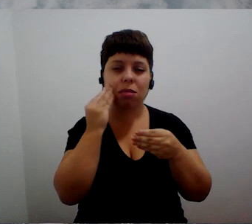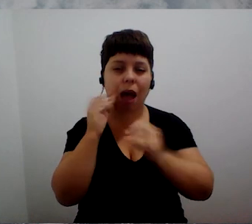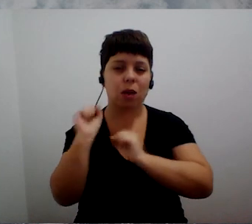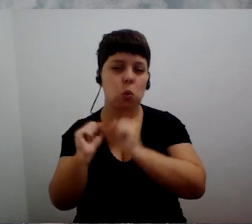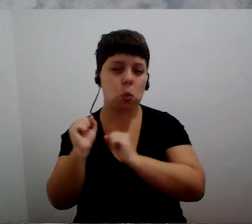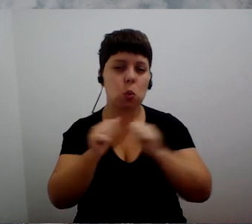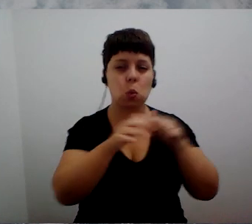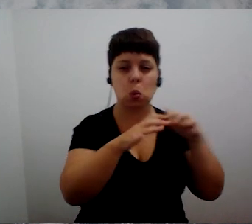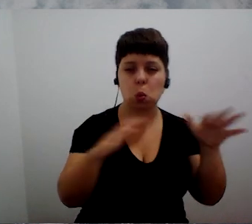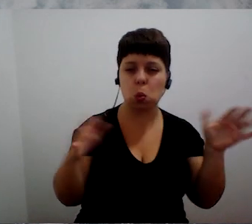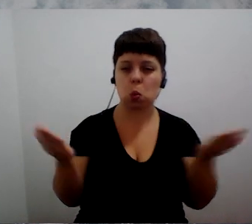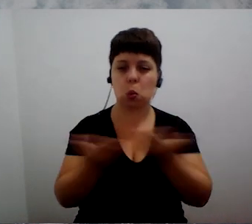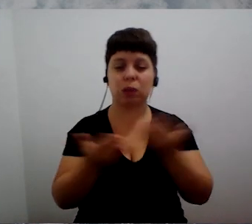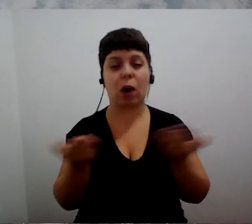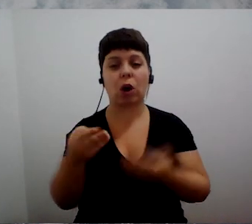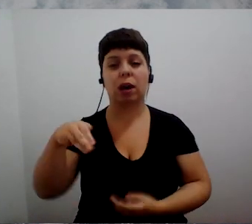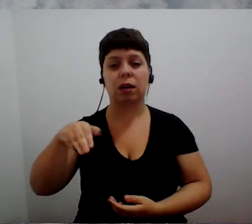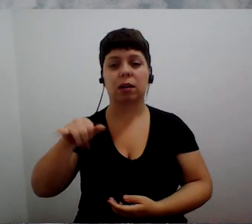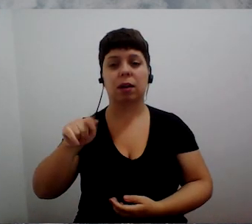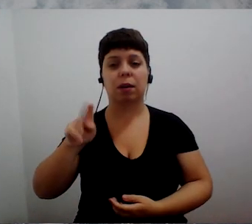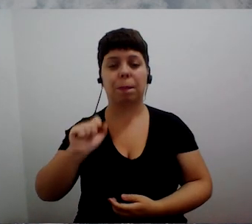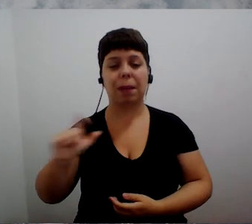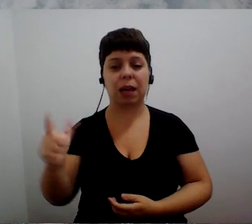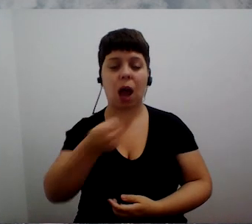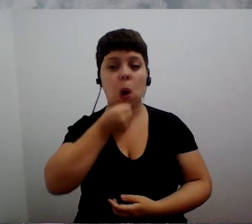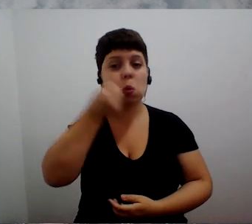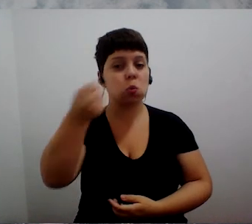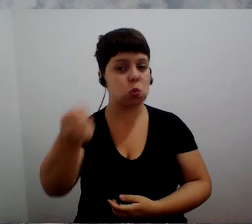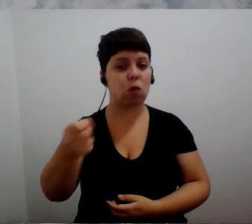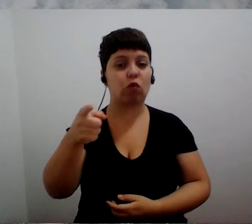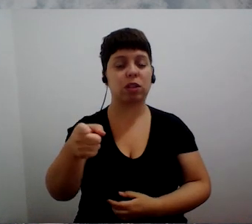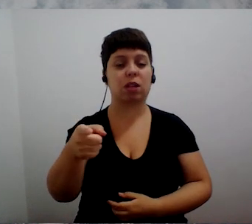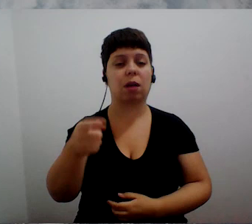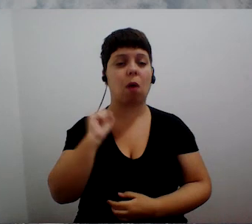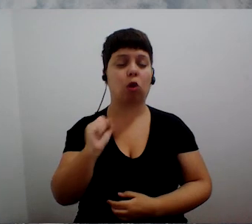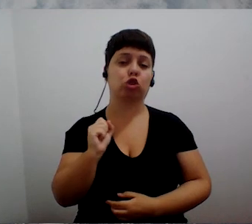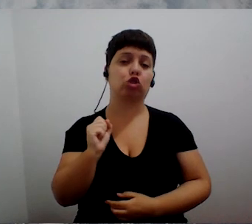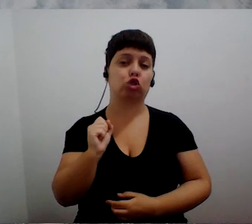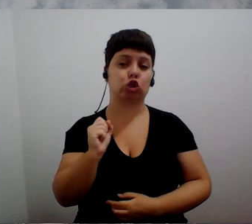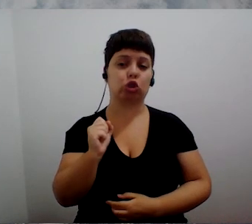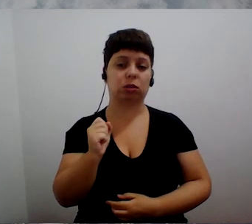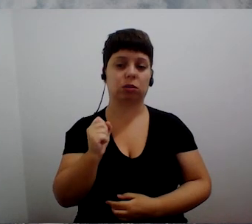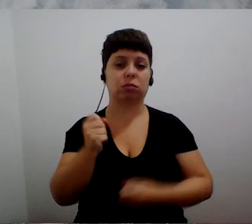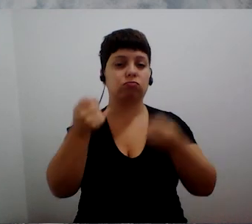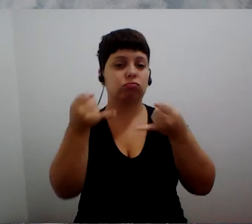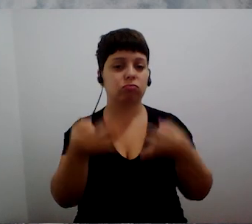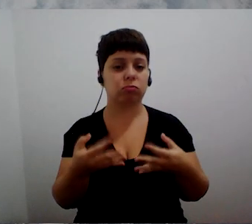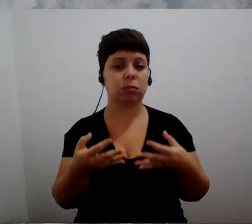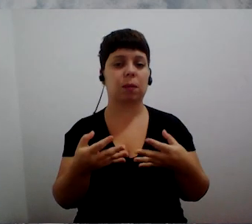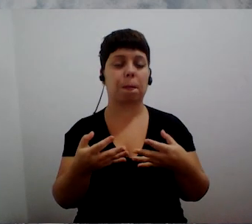related to the plastics and this dialogue within the industry. So that, Miguel, I would like to give you the floor so